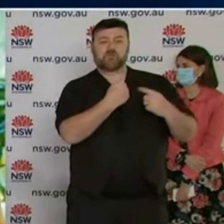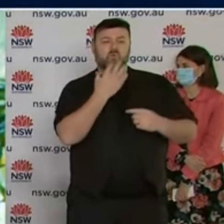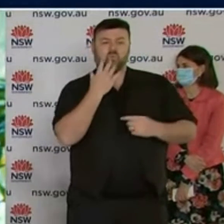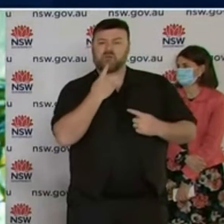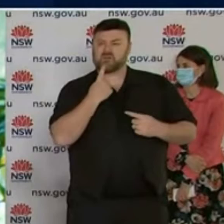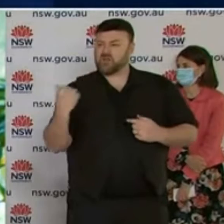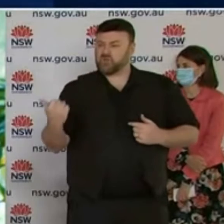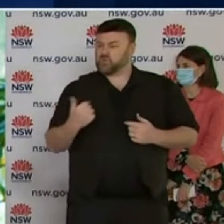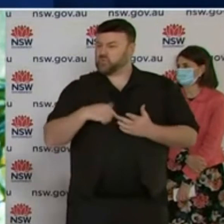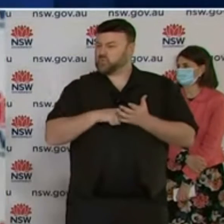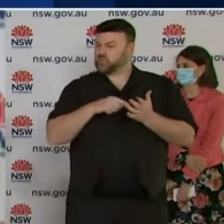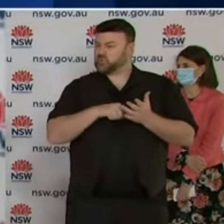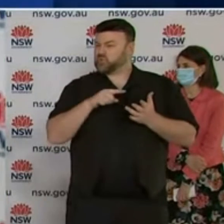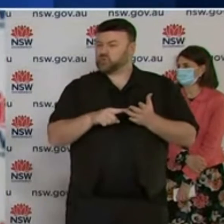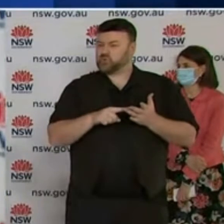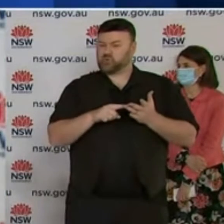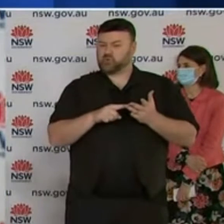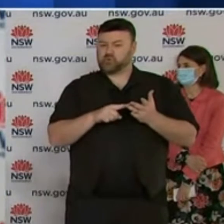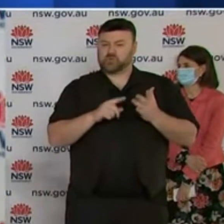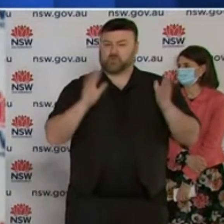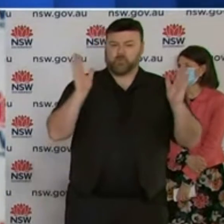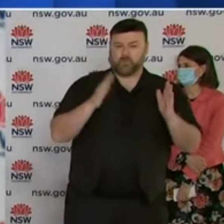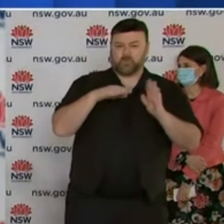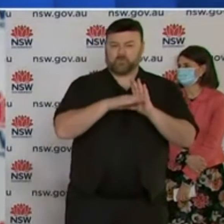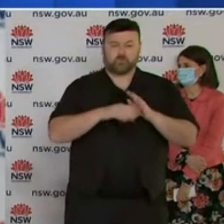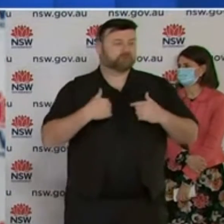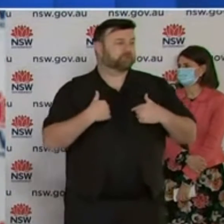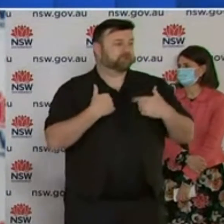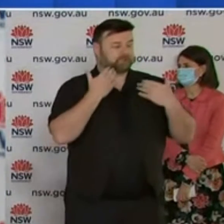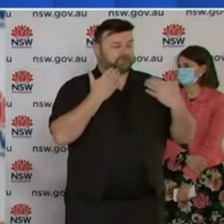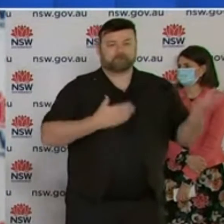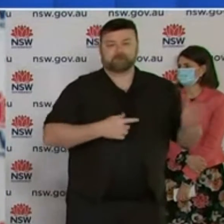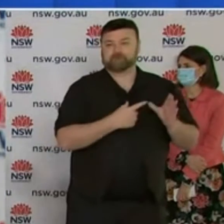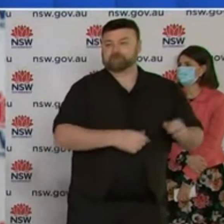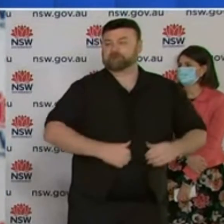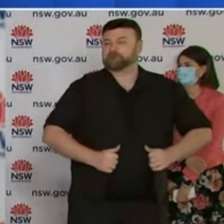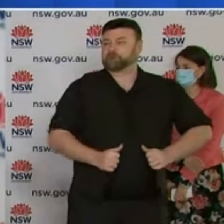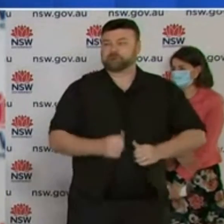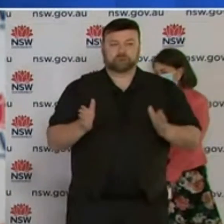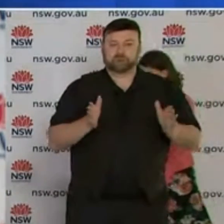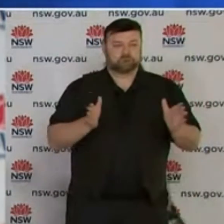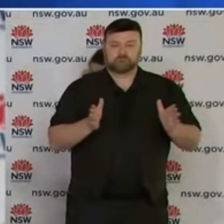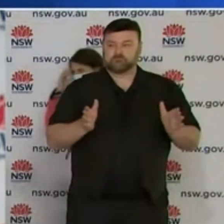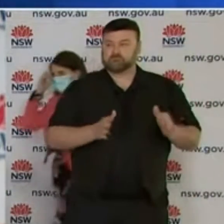in the LGAs of concern? Look, I wasn't directly involved in those discussions, so I'll have to. And what